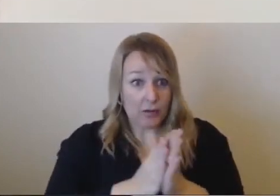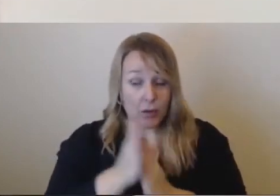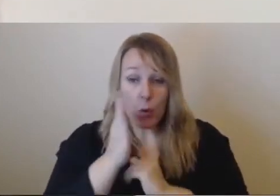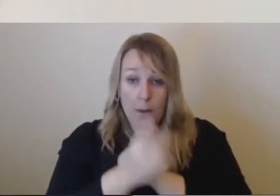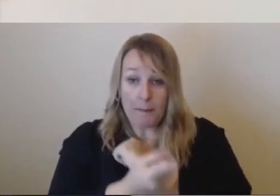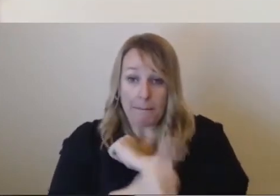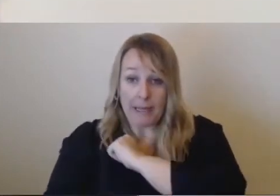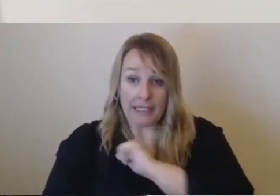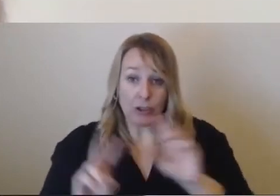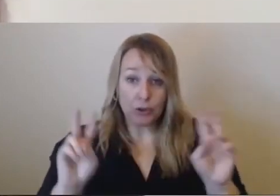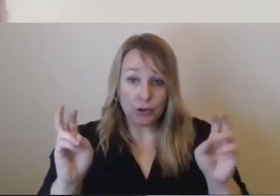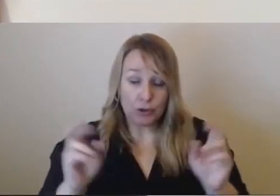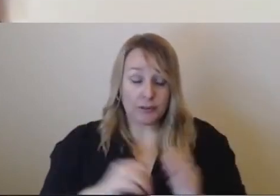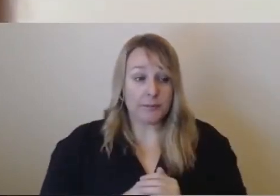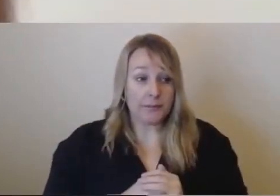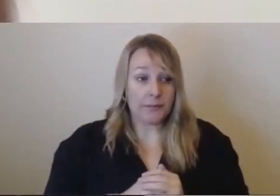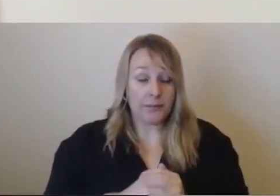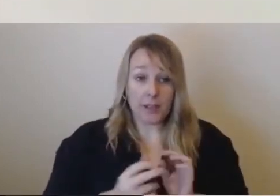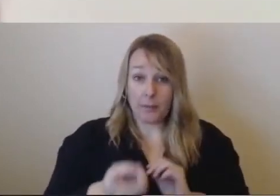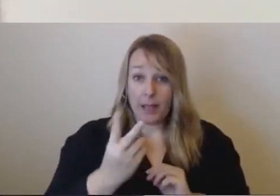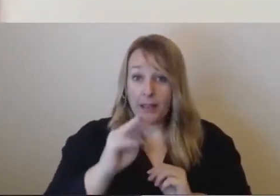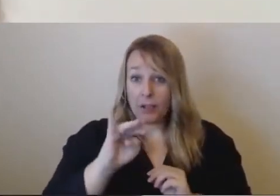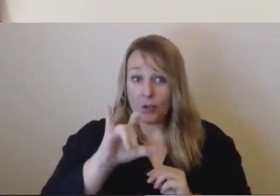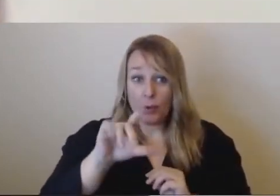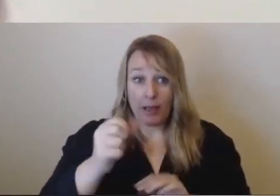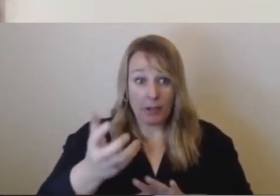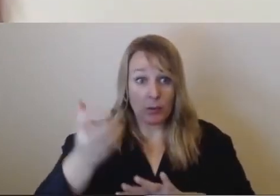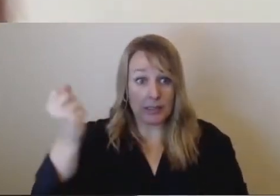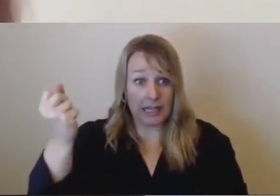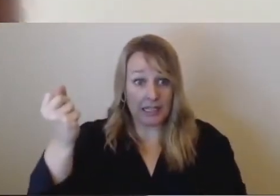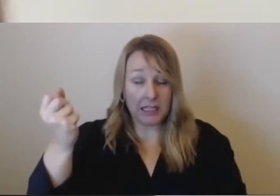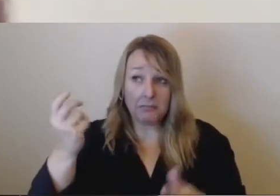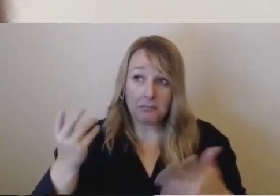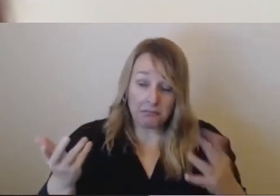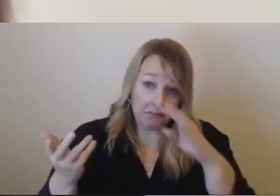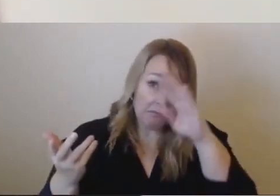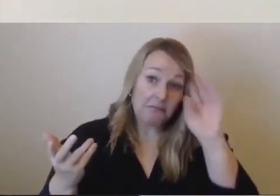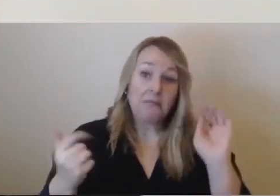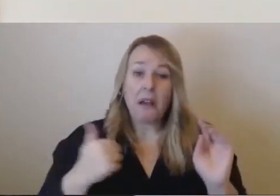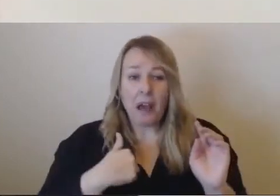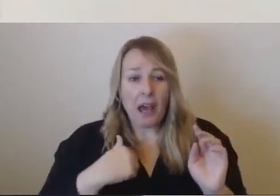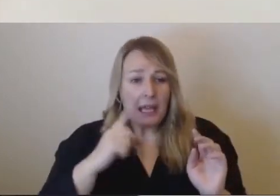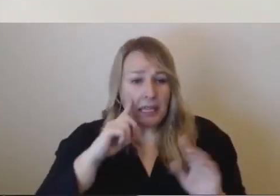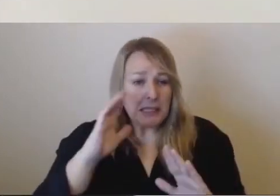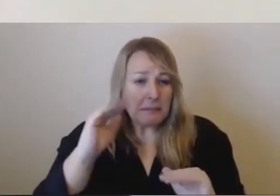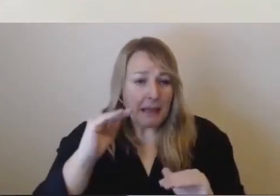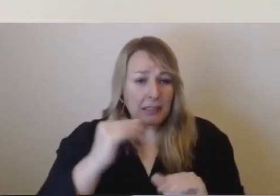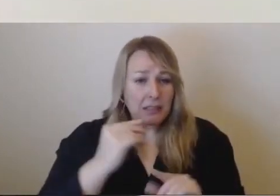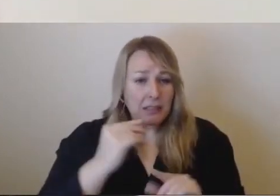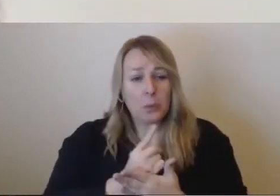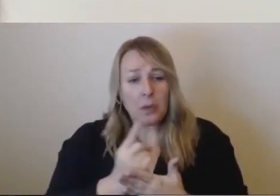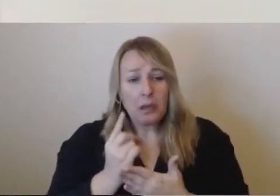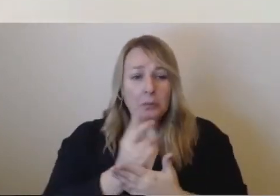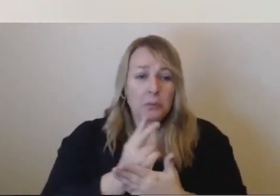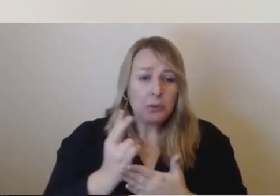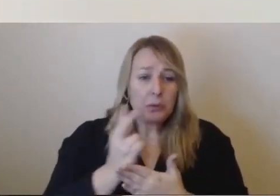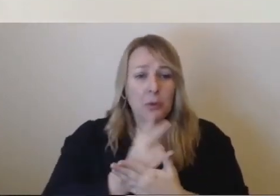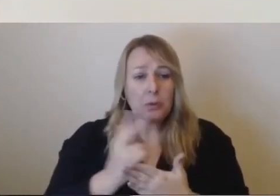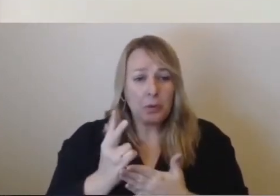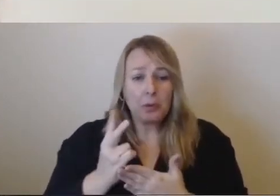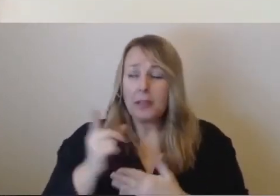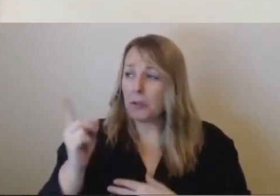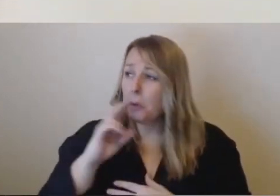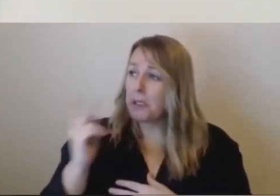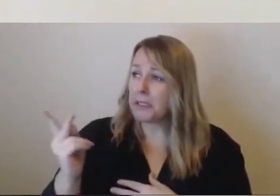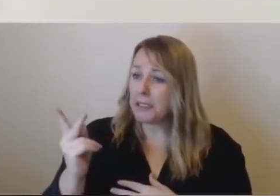fact, when the two Michaels were taken, I mean, I expected they might be, you know, kept for a few weeks or, you know, something like that to prove a point. The